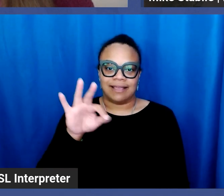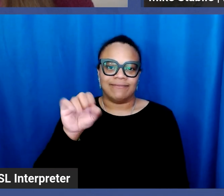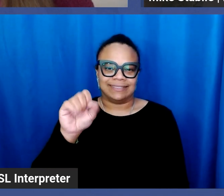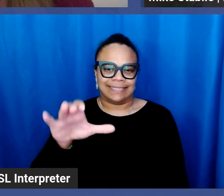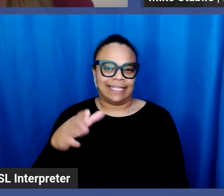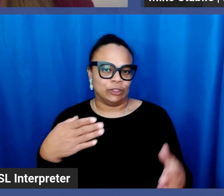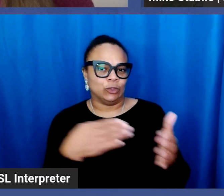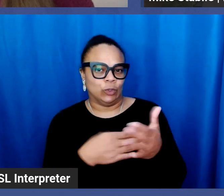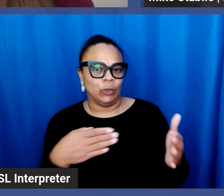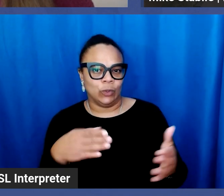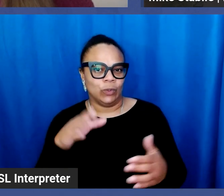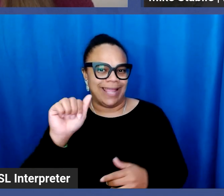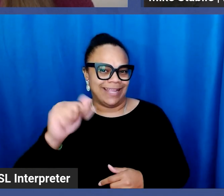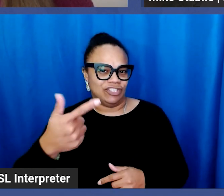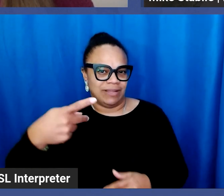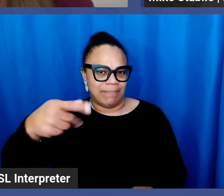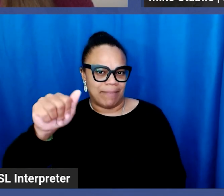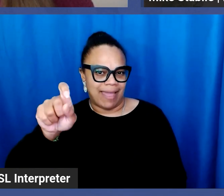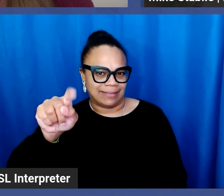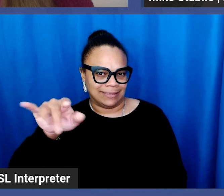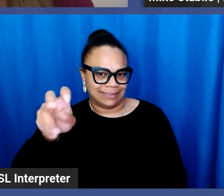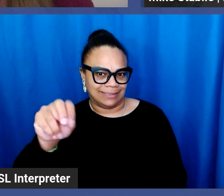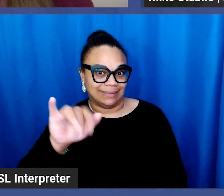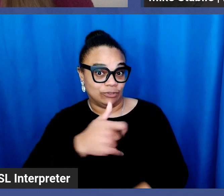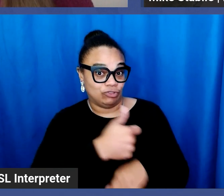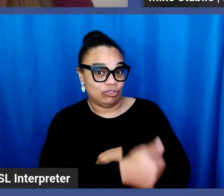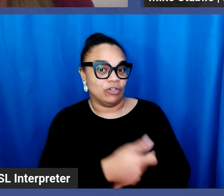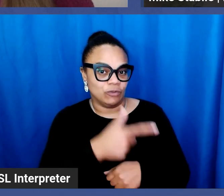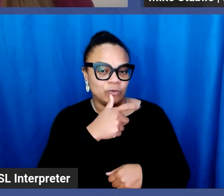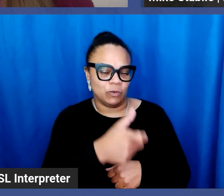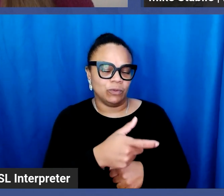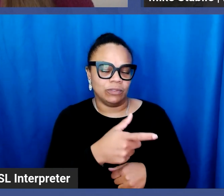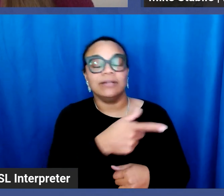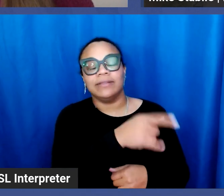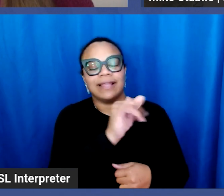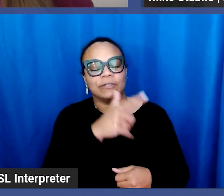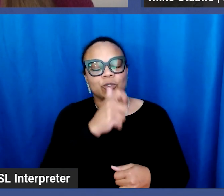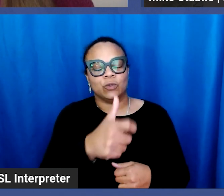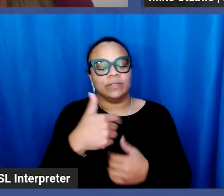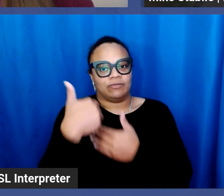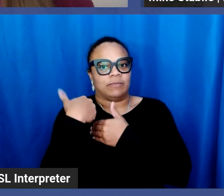sued Attorney General Paxton, who was charged with enforcing that.